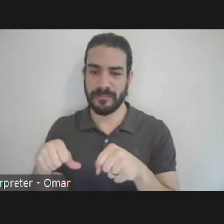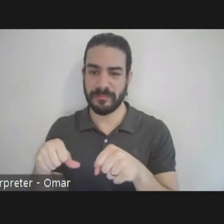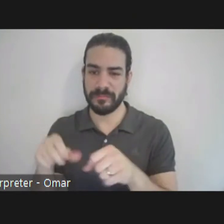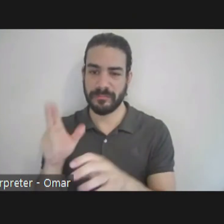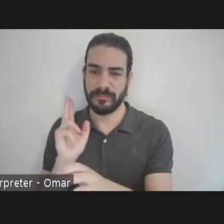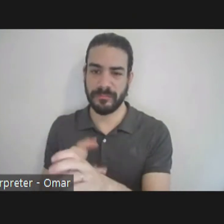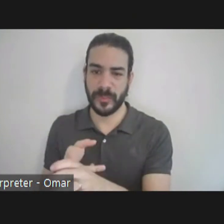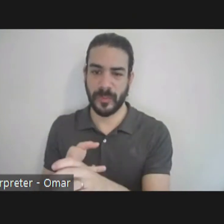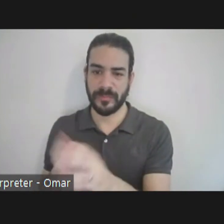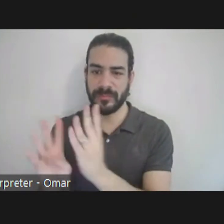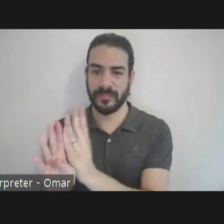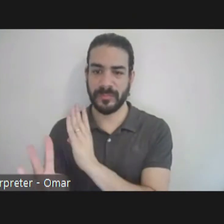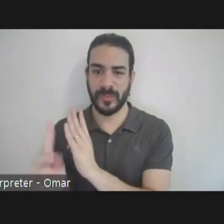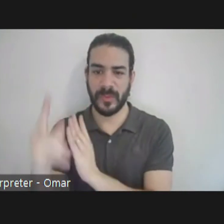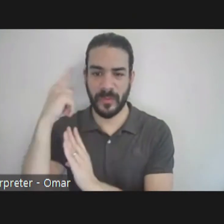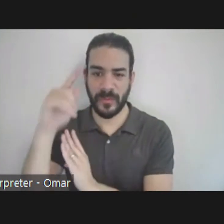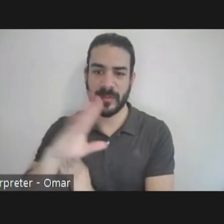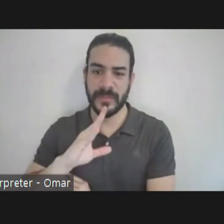queue.